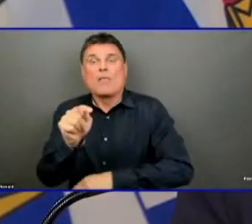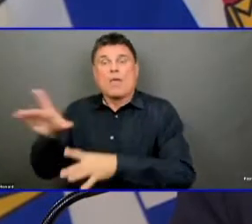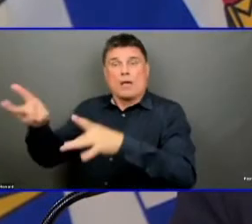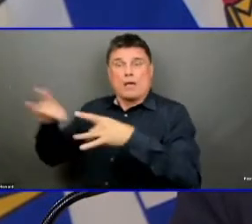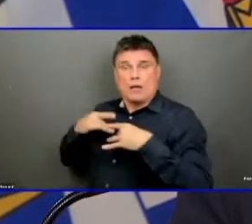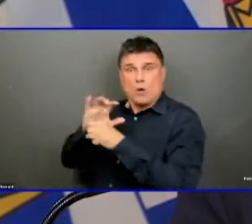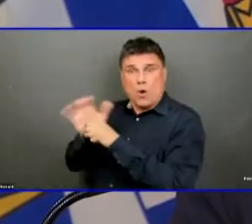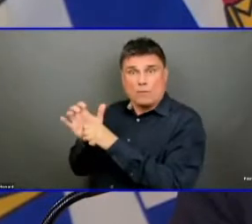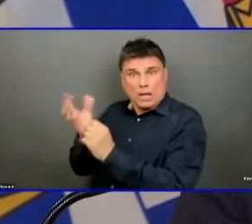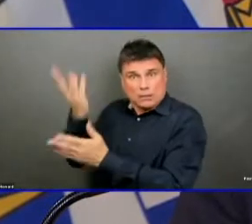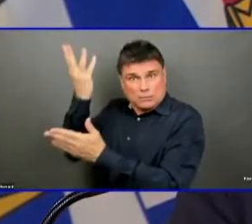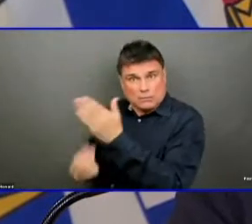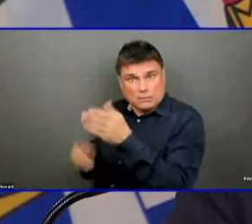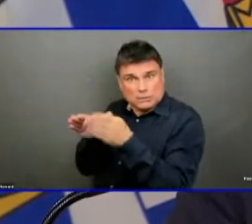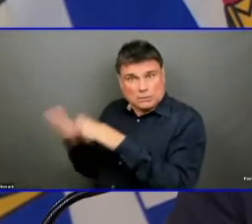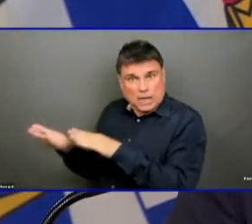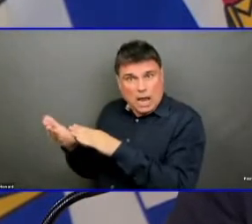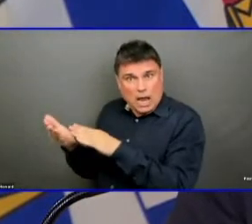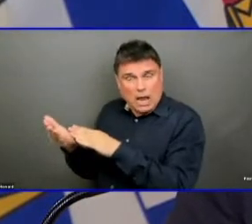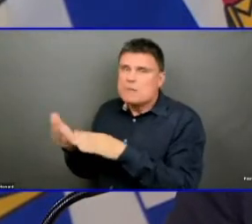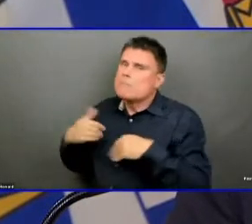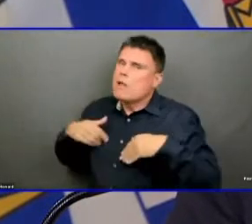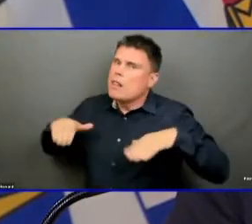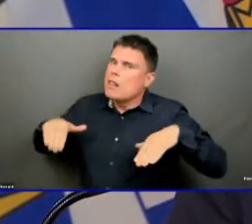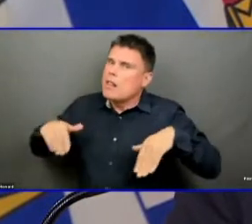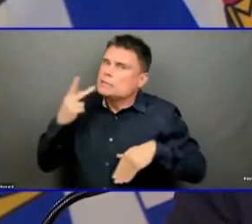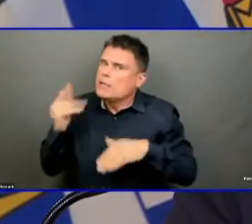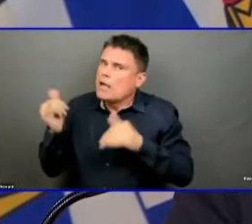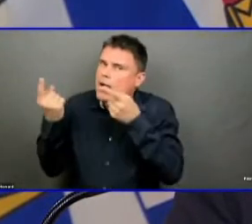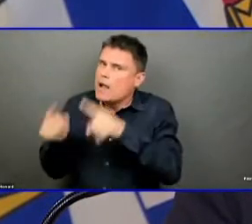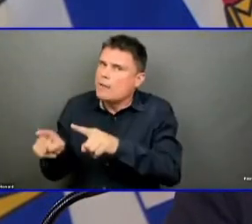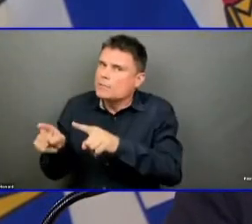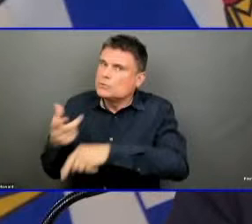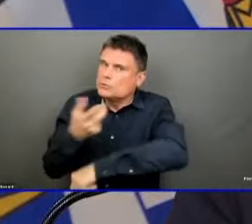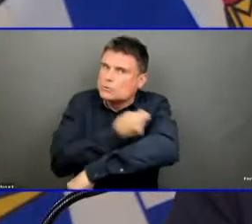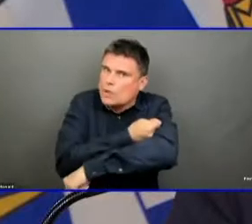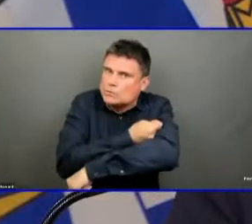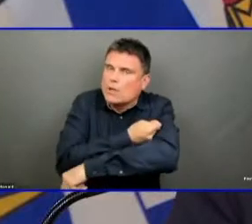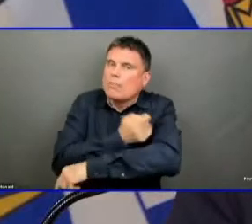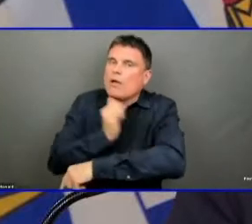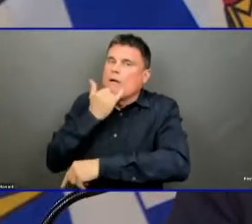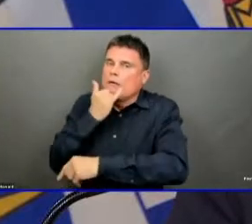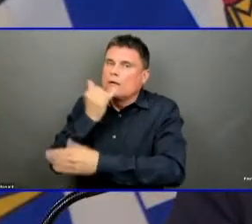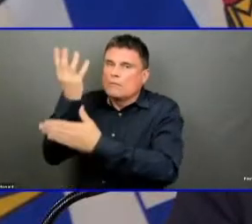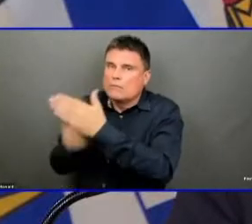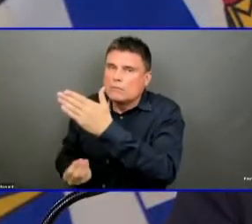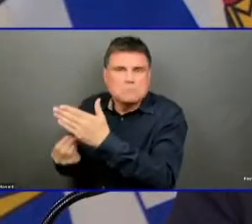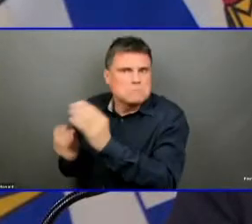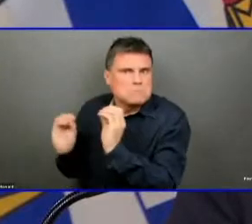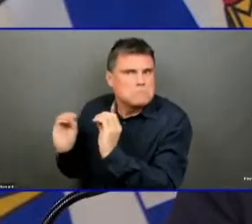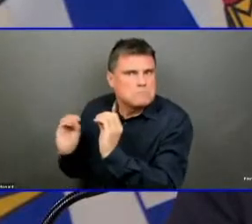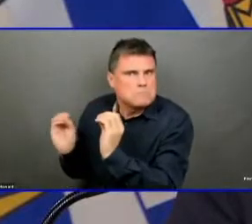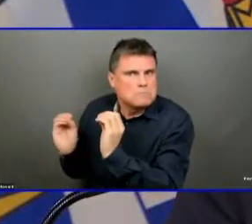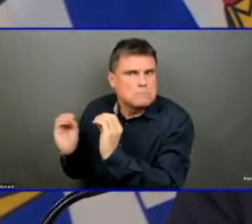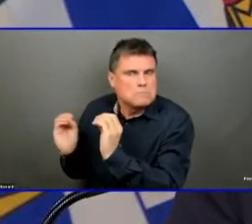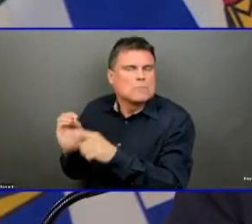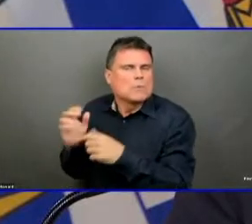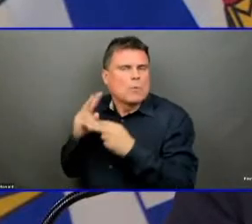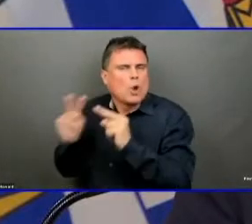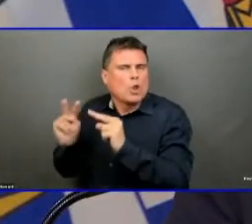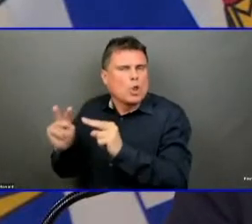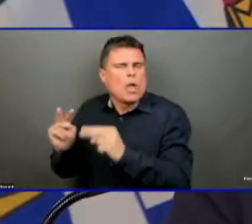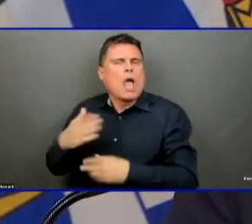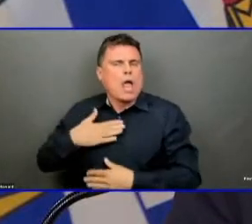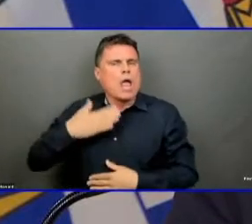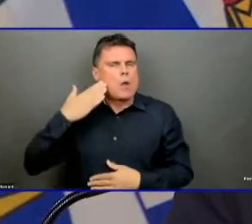not had the latest numbers. I know that my colleagues in the immunization program at BC CDC are watching that on an ongoing basis.